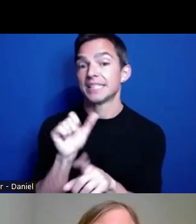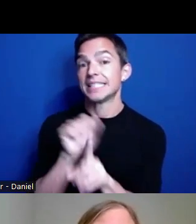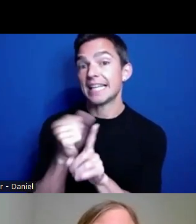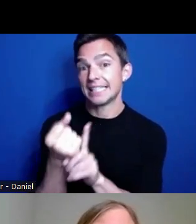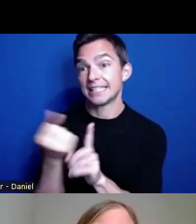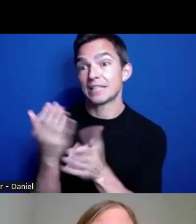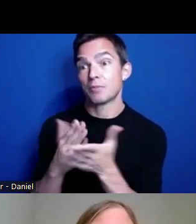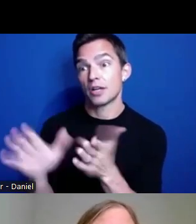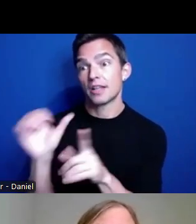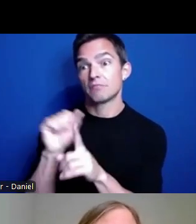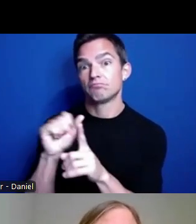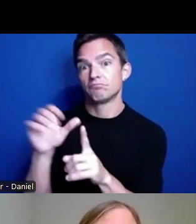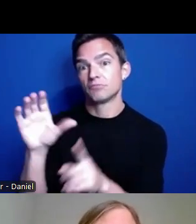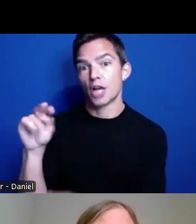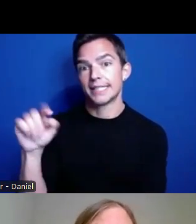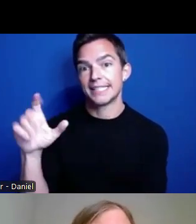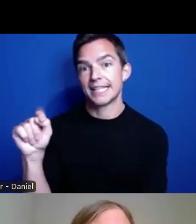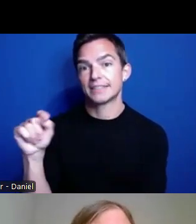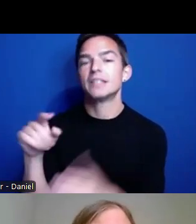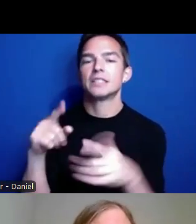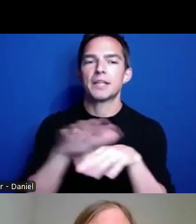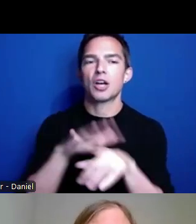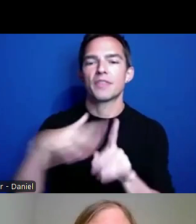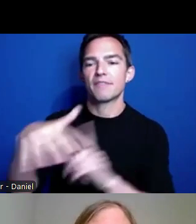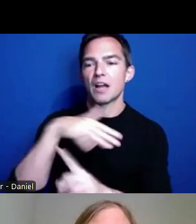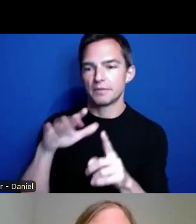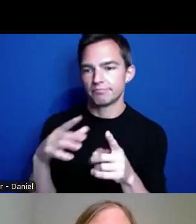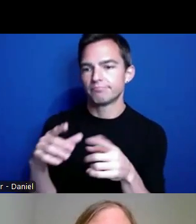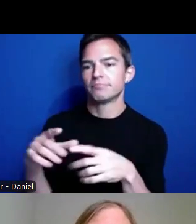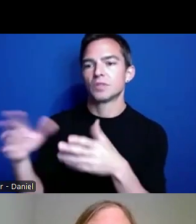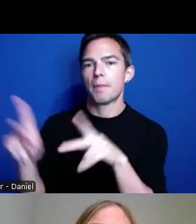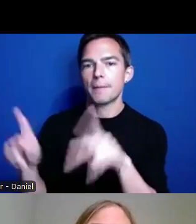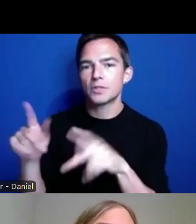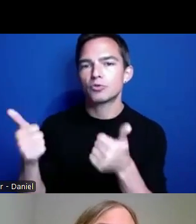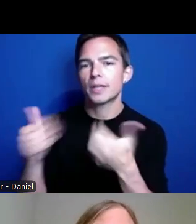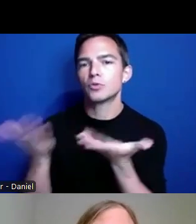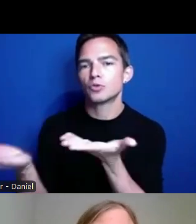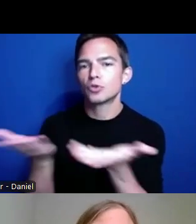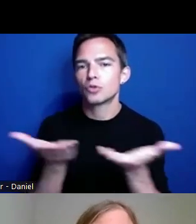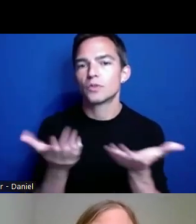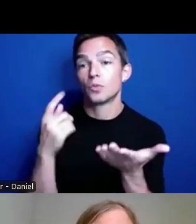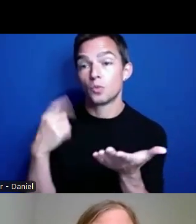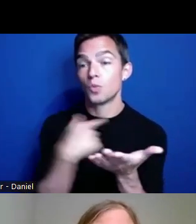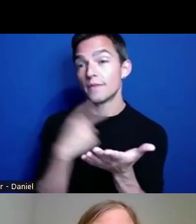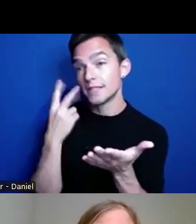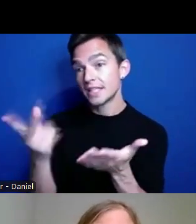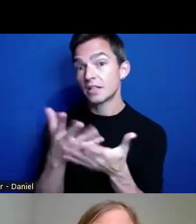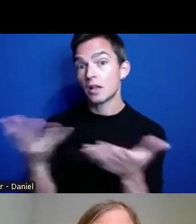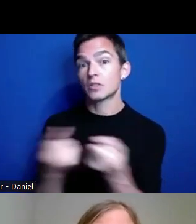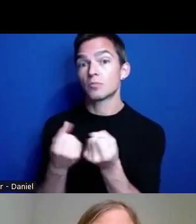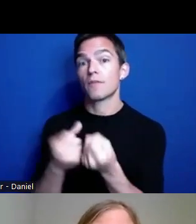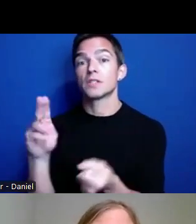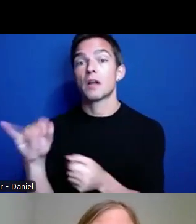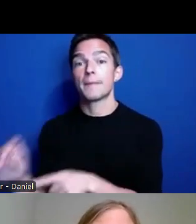right? So I think depending on the setting, on the population that we're seeking to serve, we have seen a lot of support for the NAMI programming